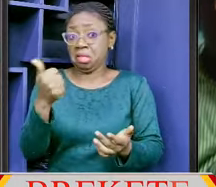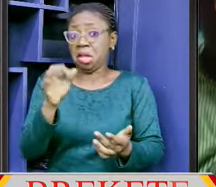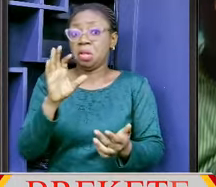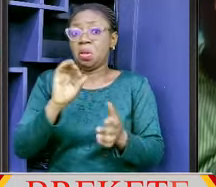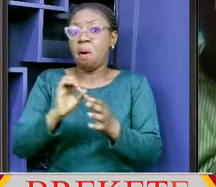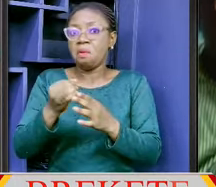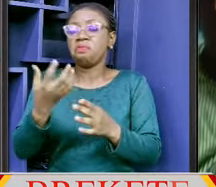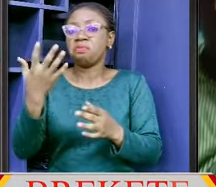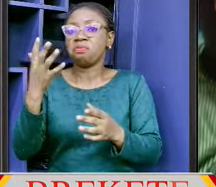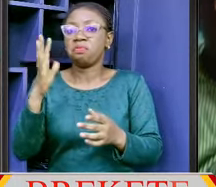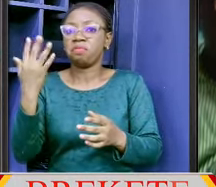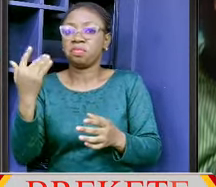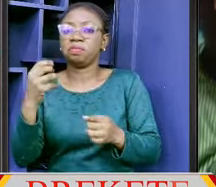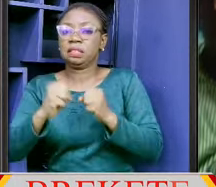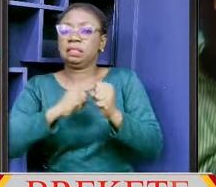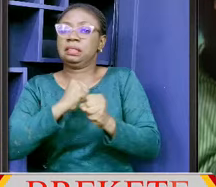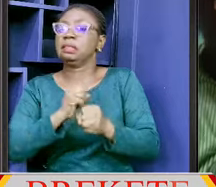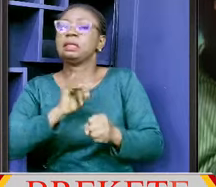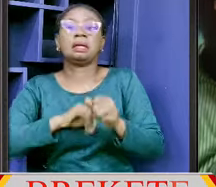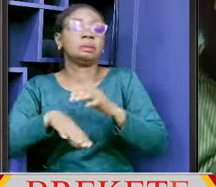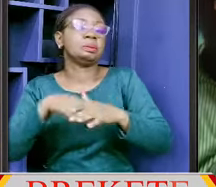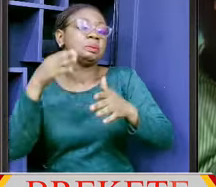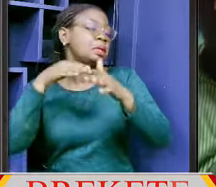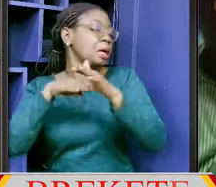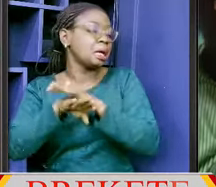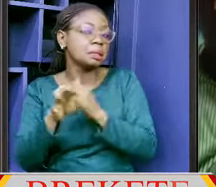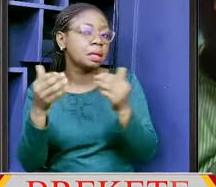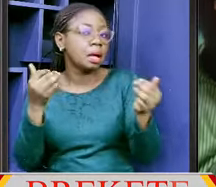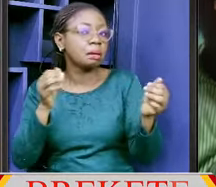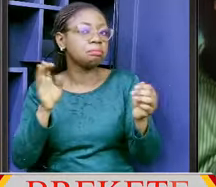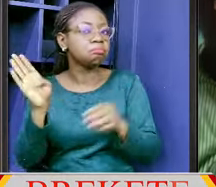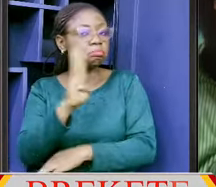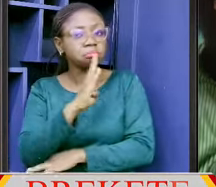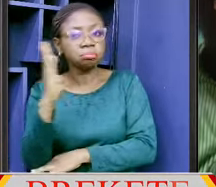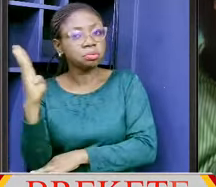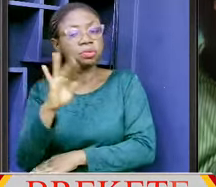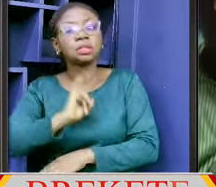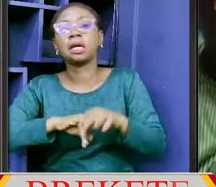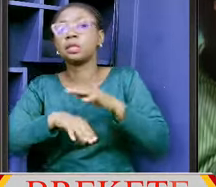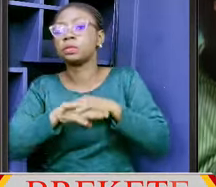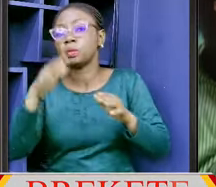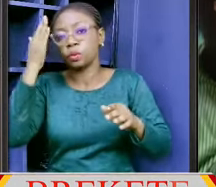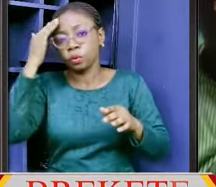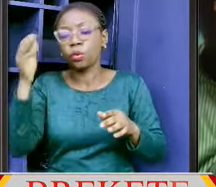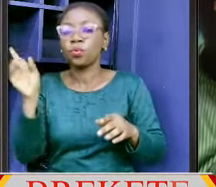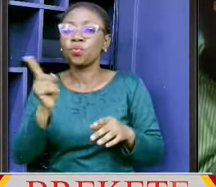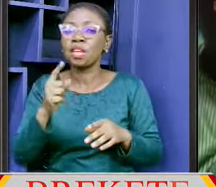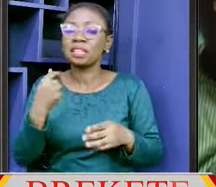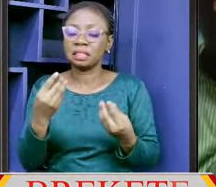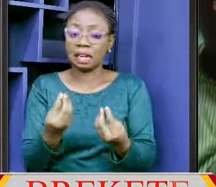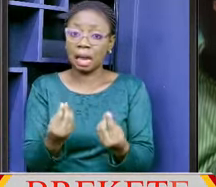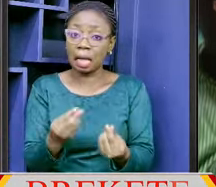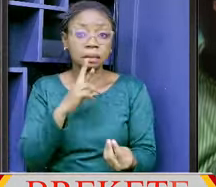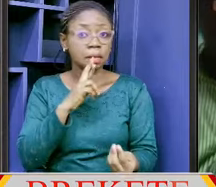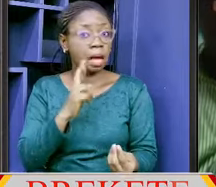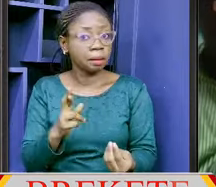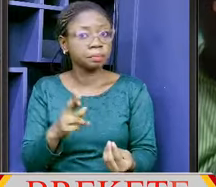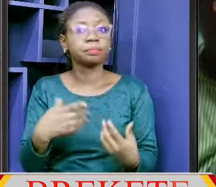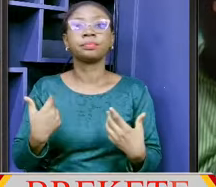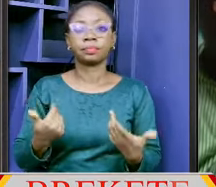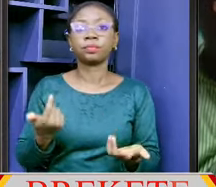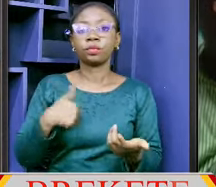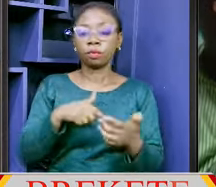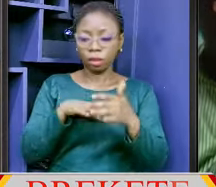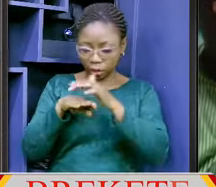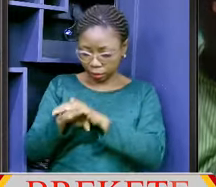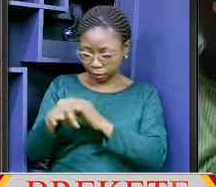reach, I don't enter bush. I don't know where the lands are located. I don't know the number of land. They went inside,